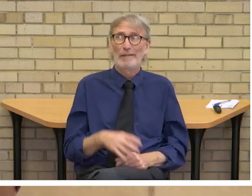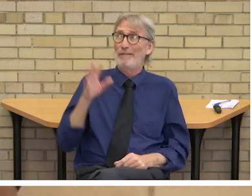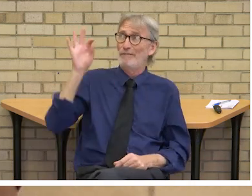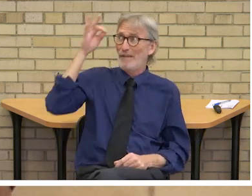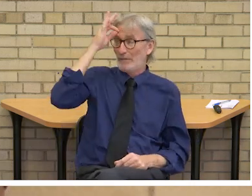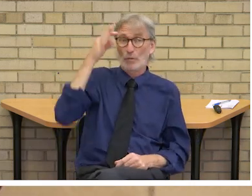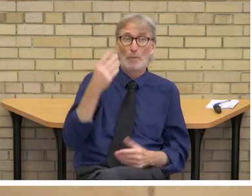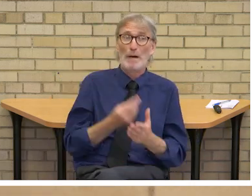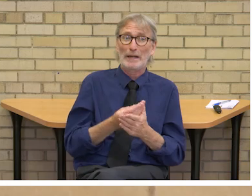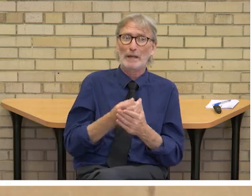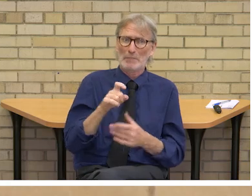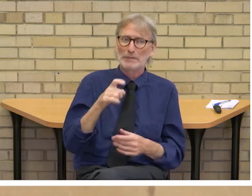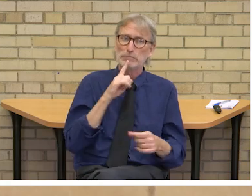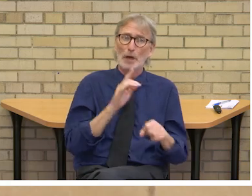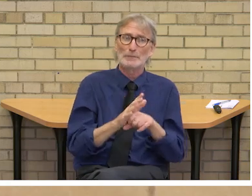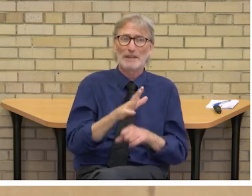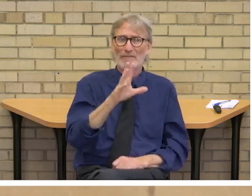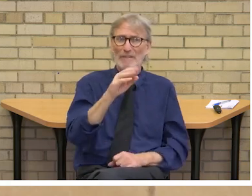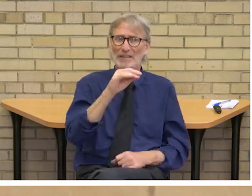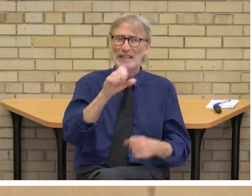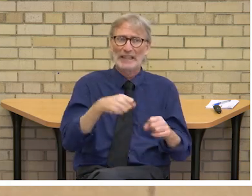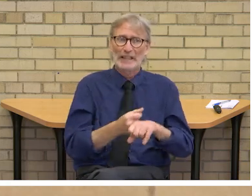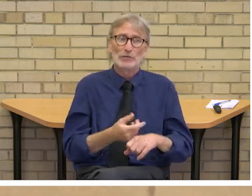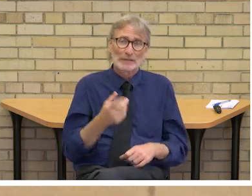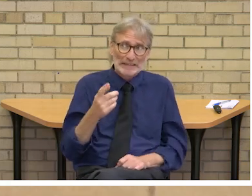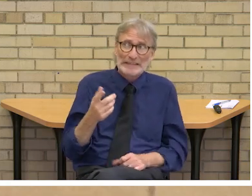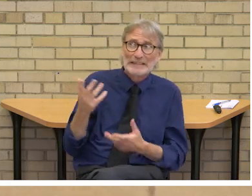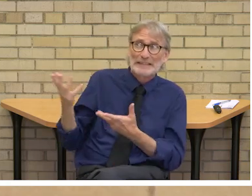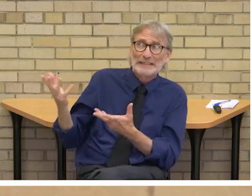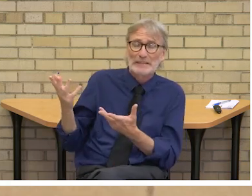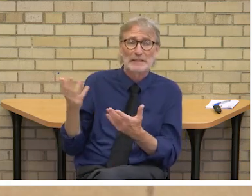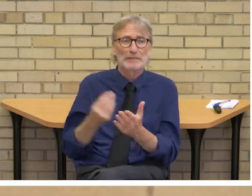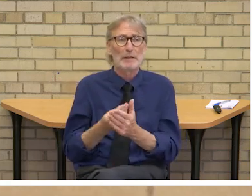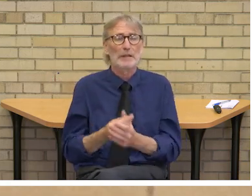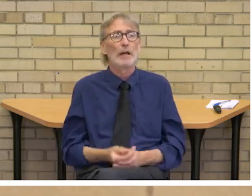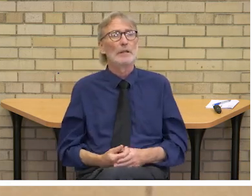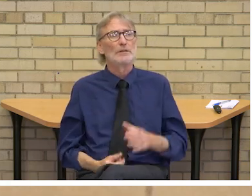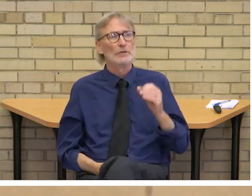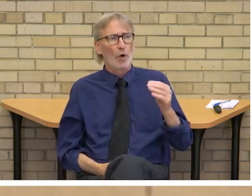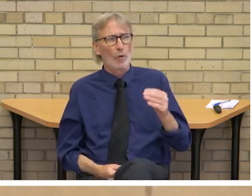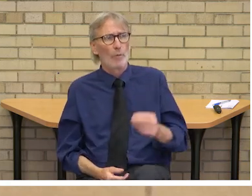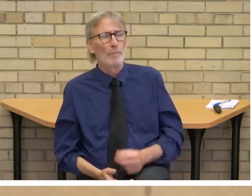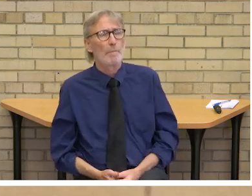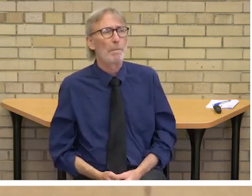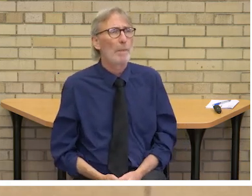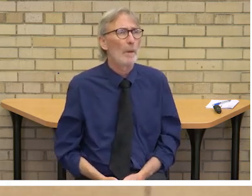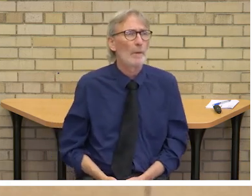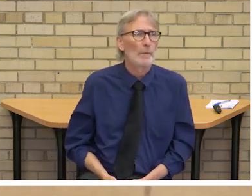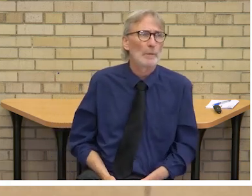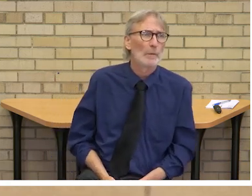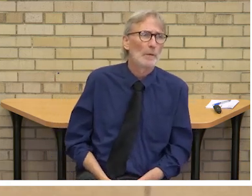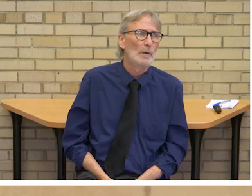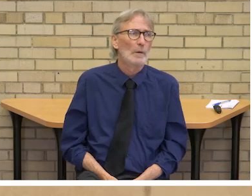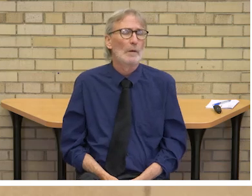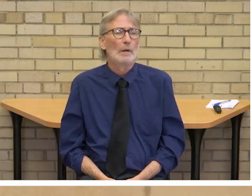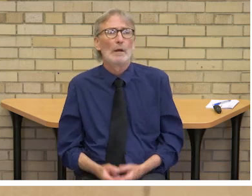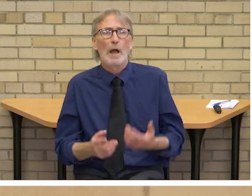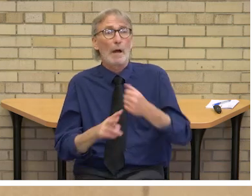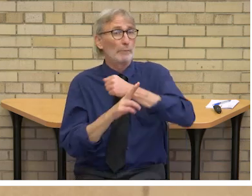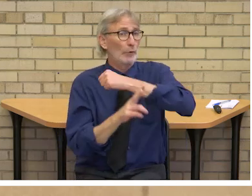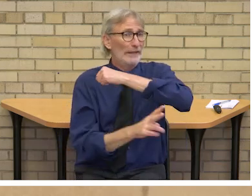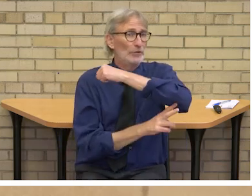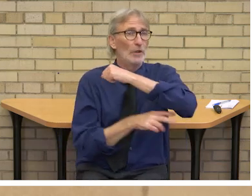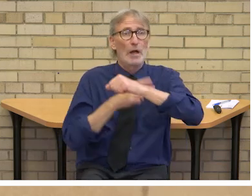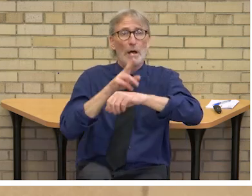dollars to be used, we need to get 50 years out of it. So with that in mind, these